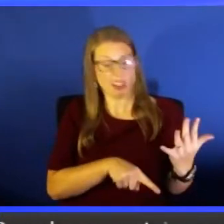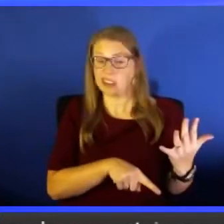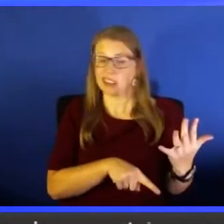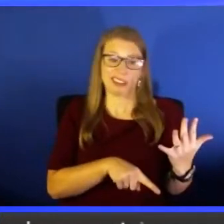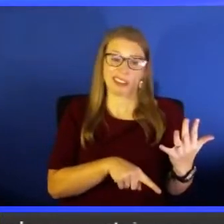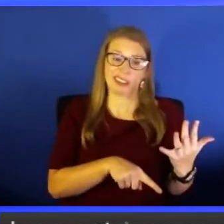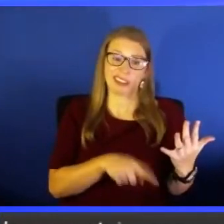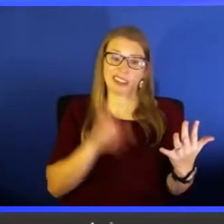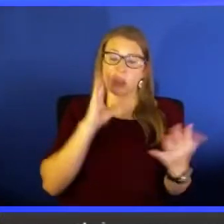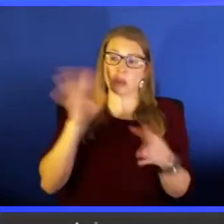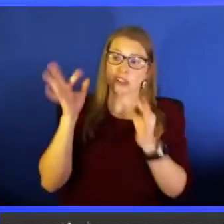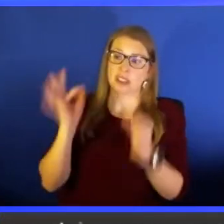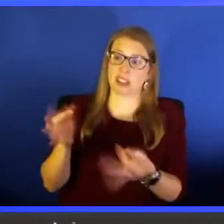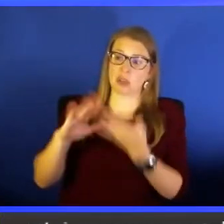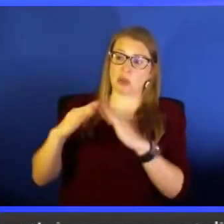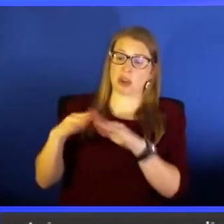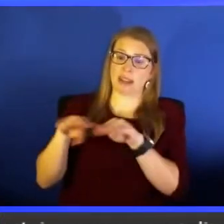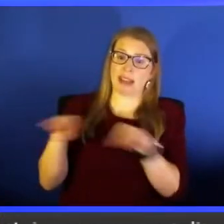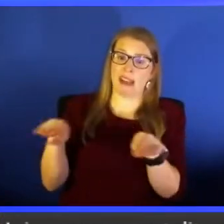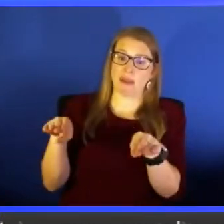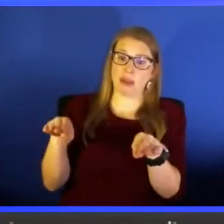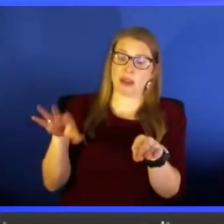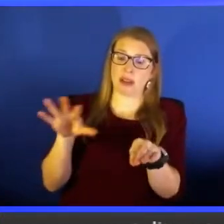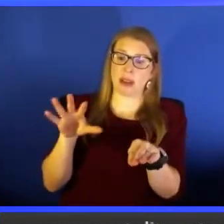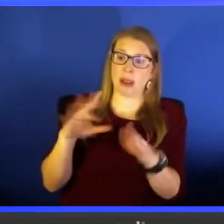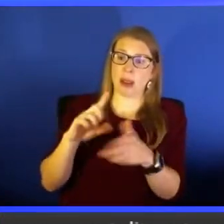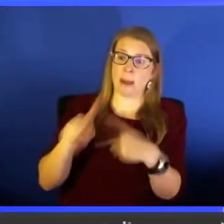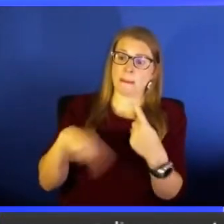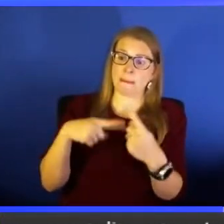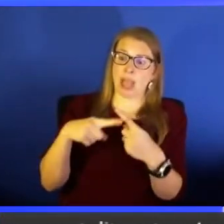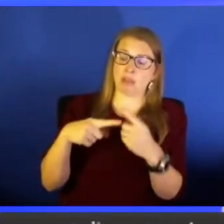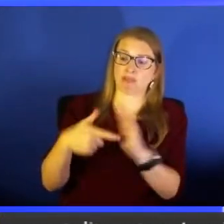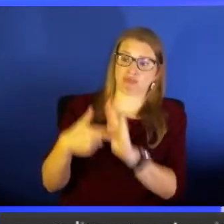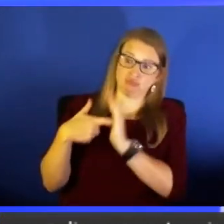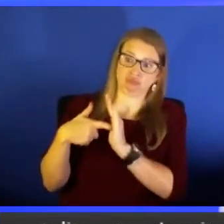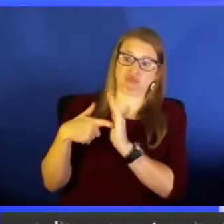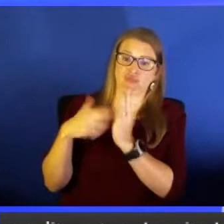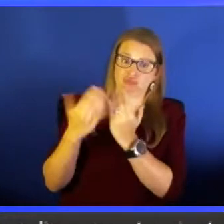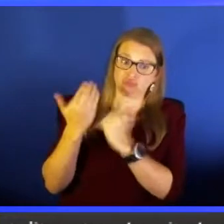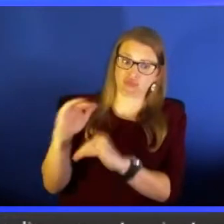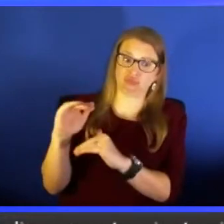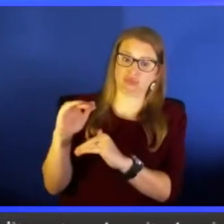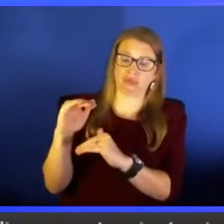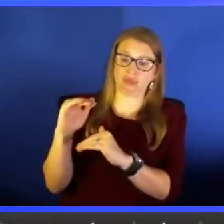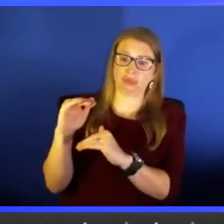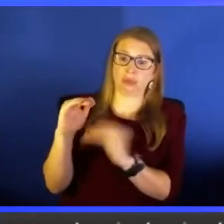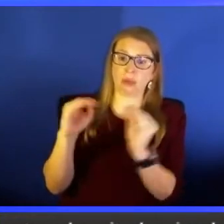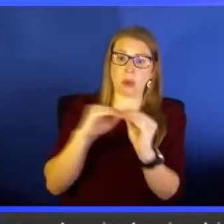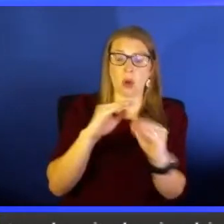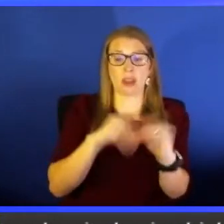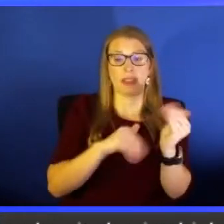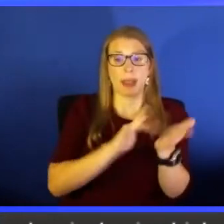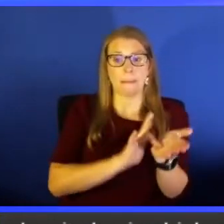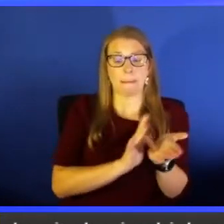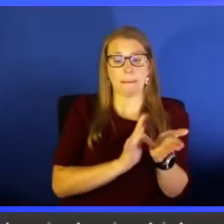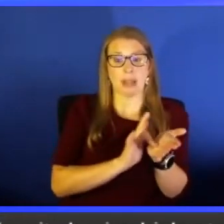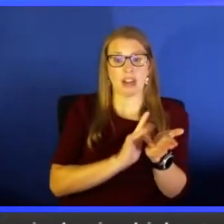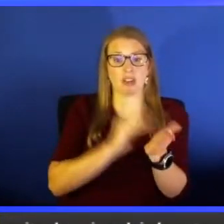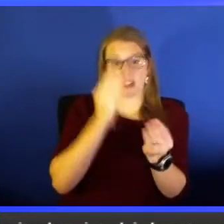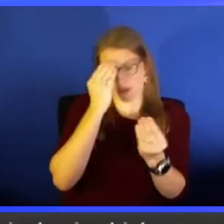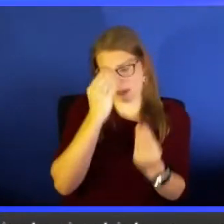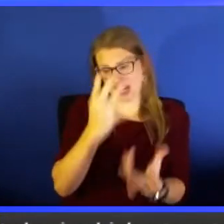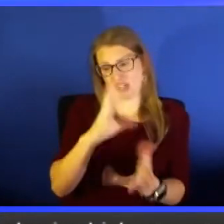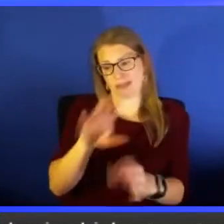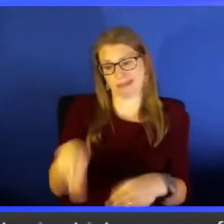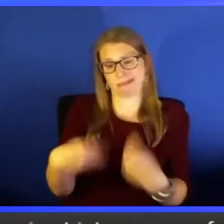the community level about mandates and restrictions, there are things other than medical information and medical